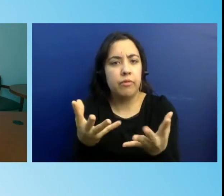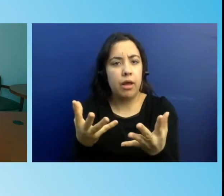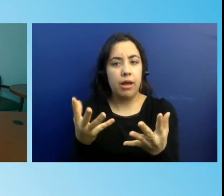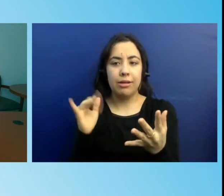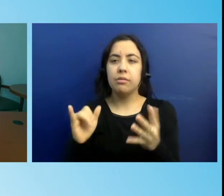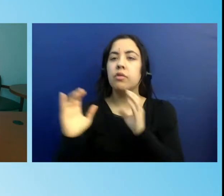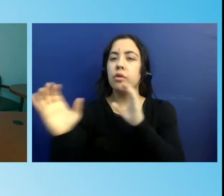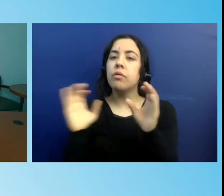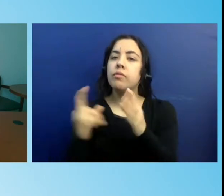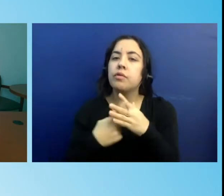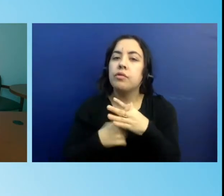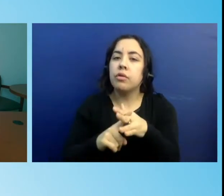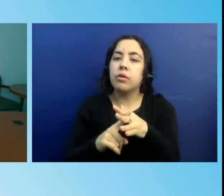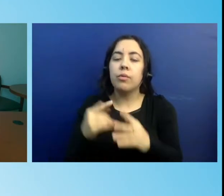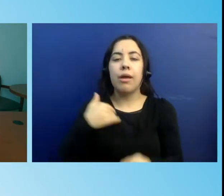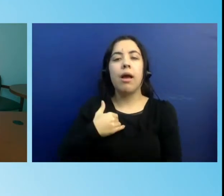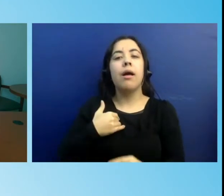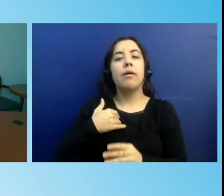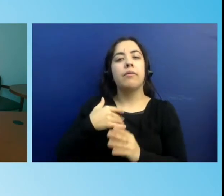website,